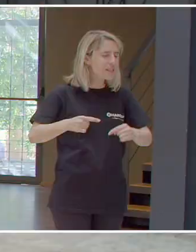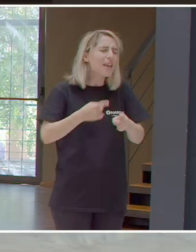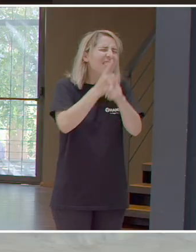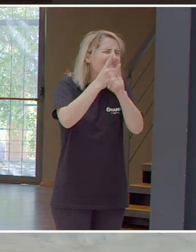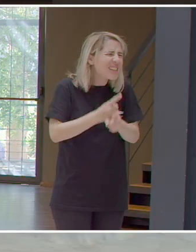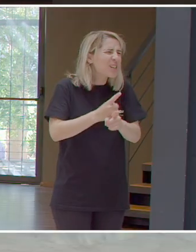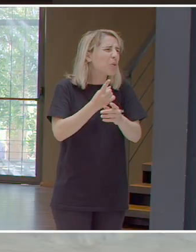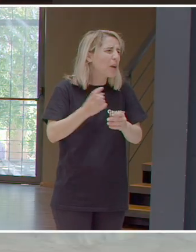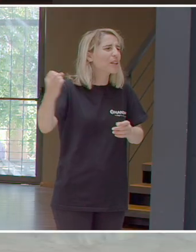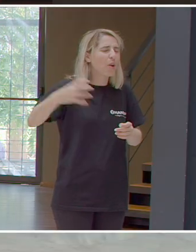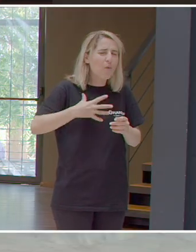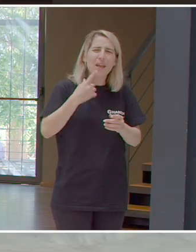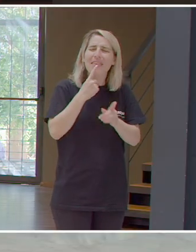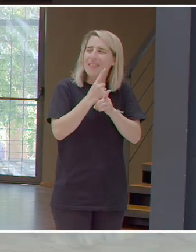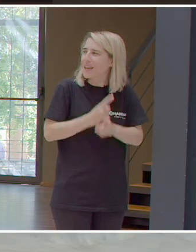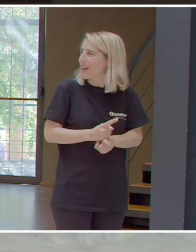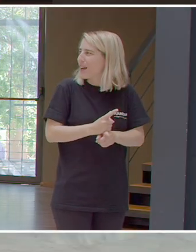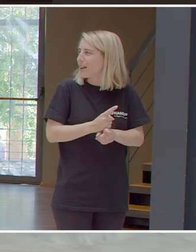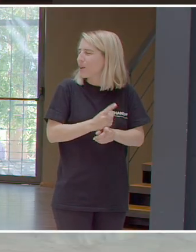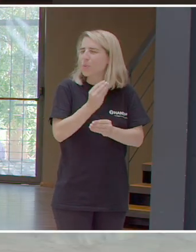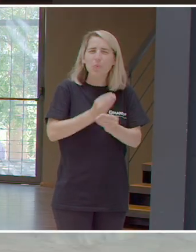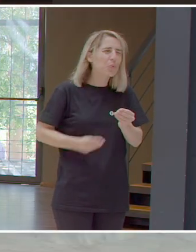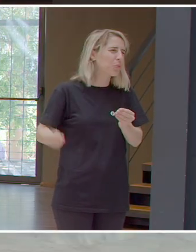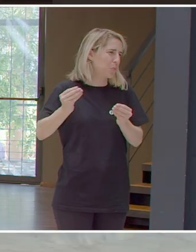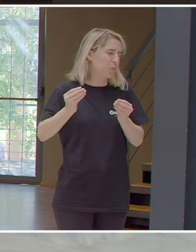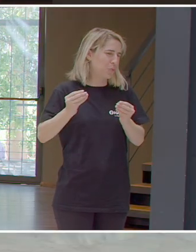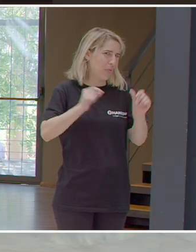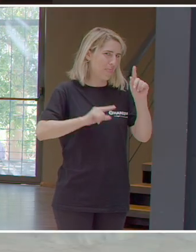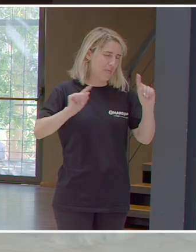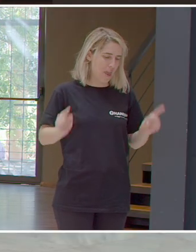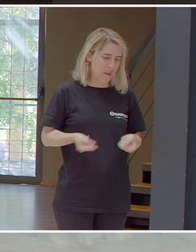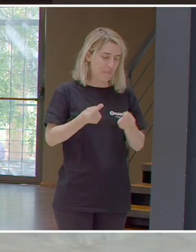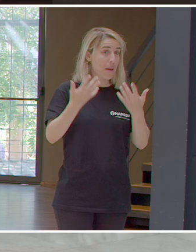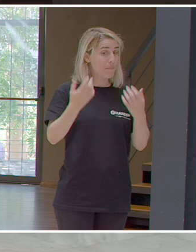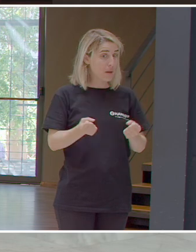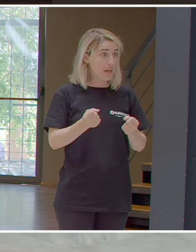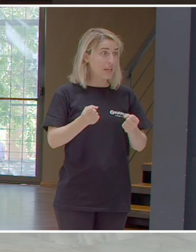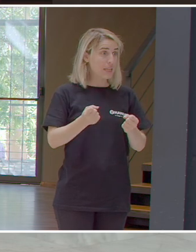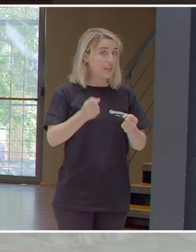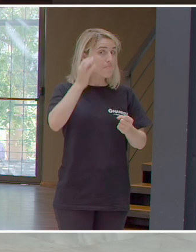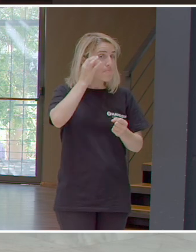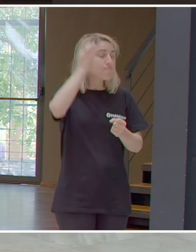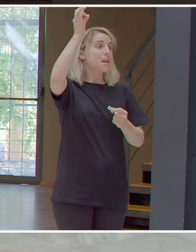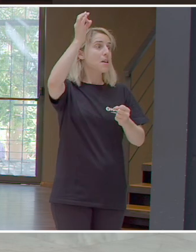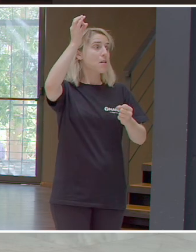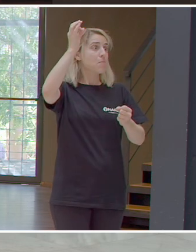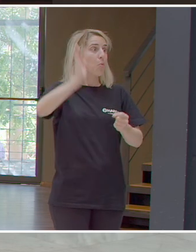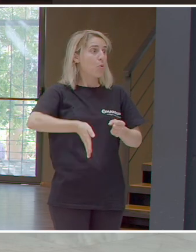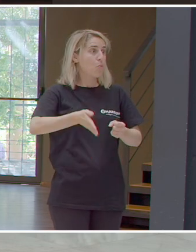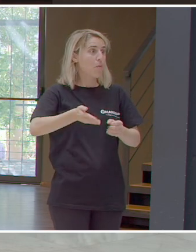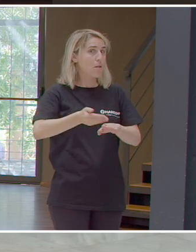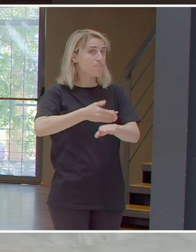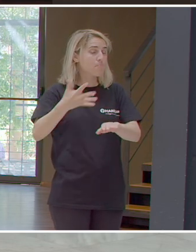treatments. I was thinking, is there a chance that we might not even end up at this endpoint? And